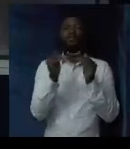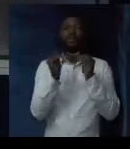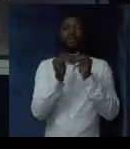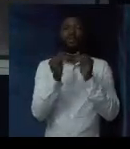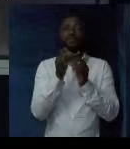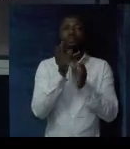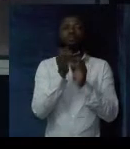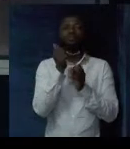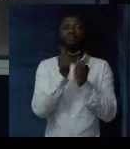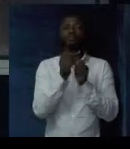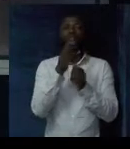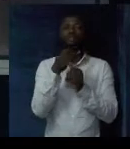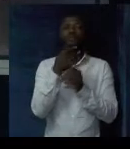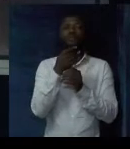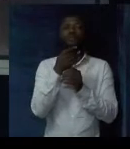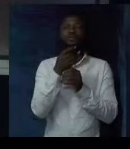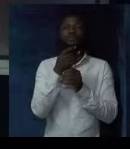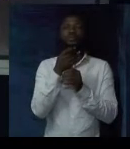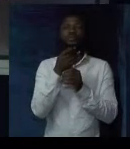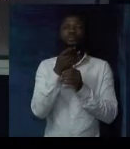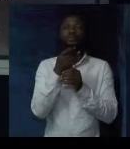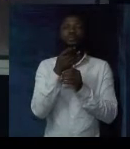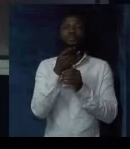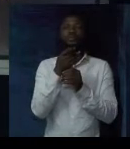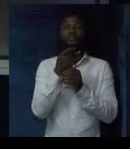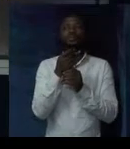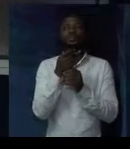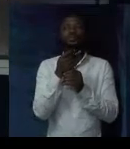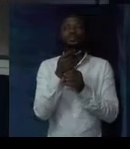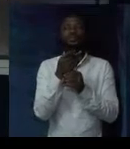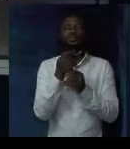of these pair of